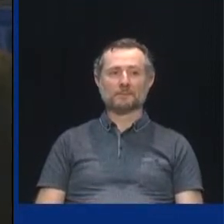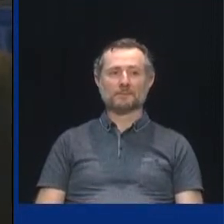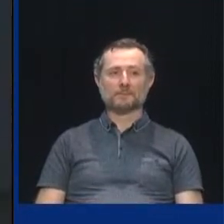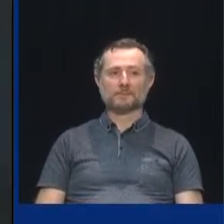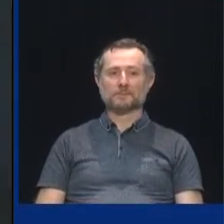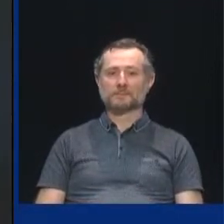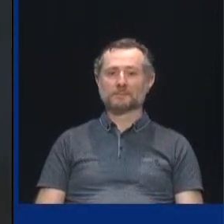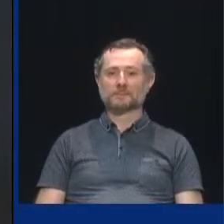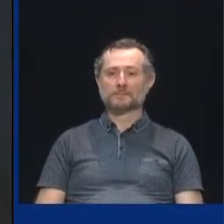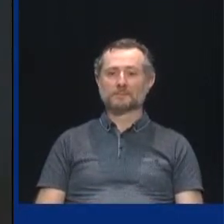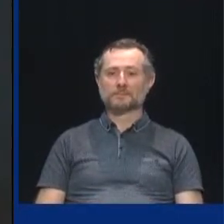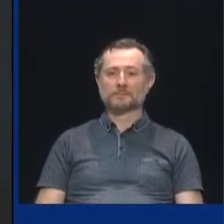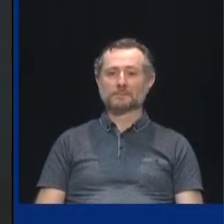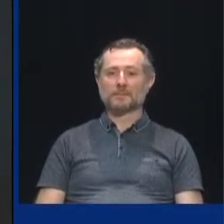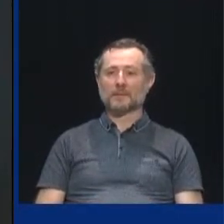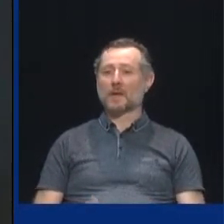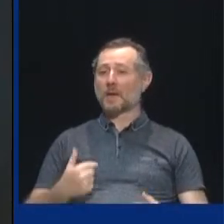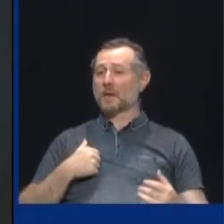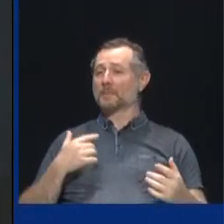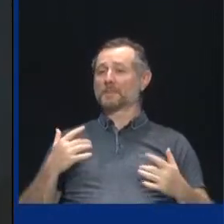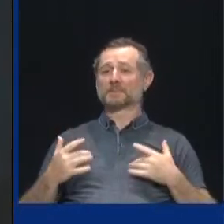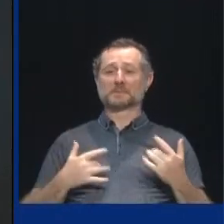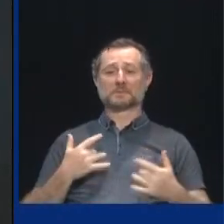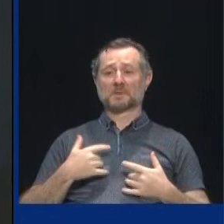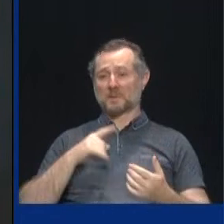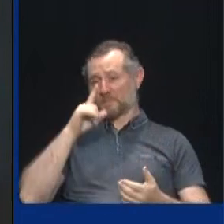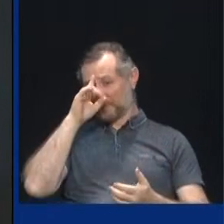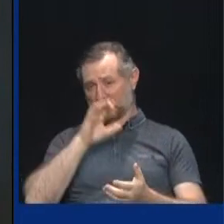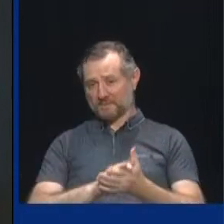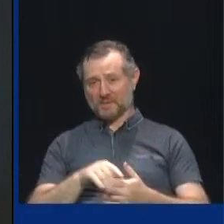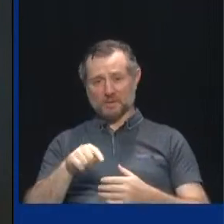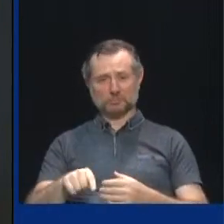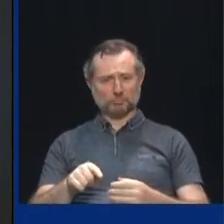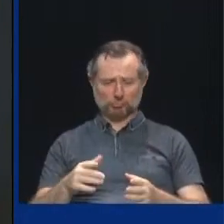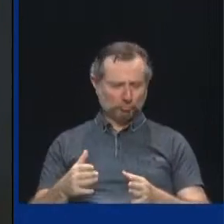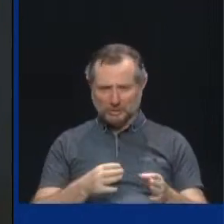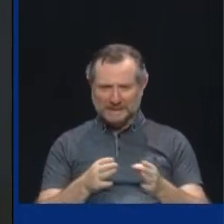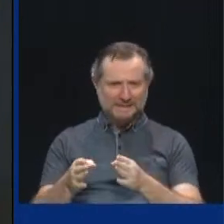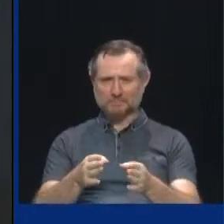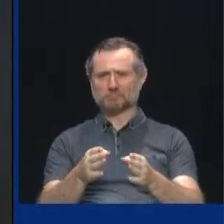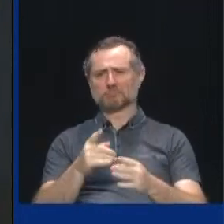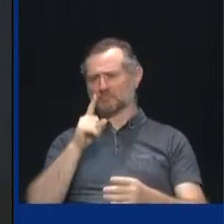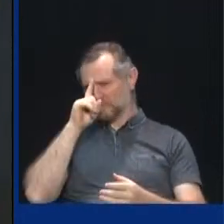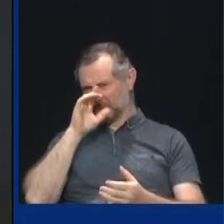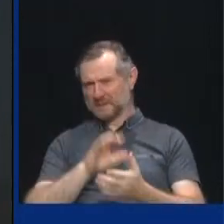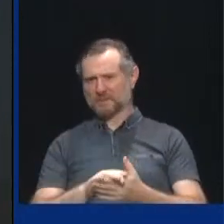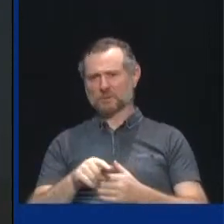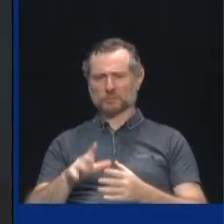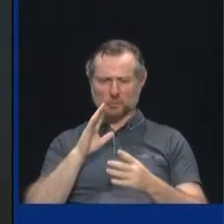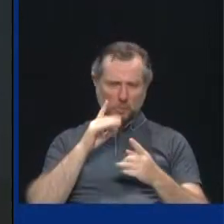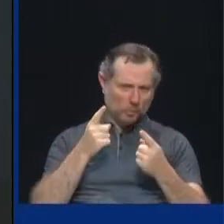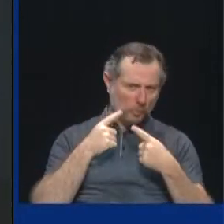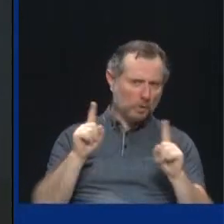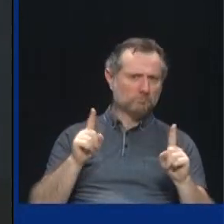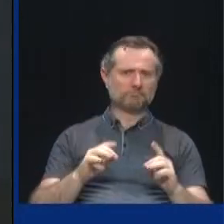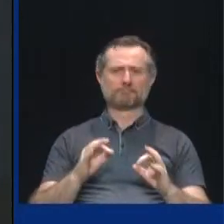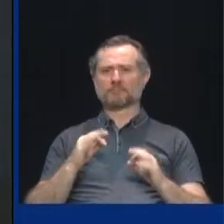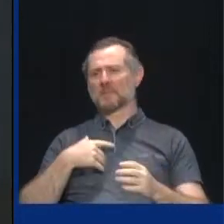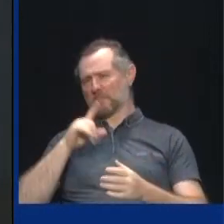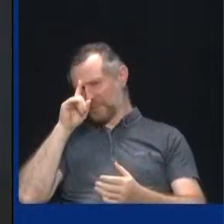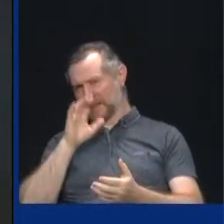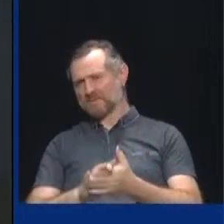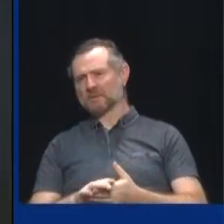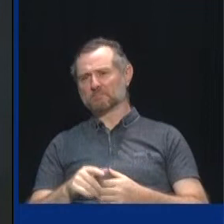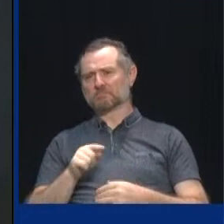I'm excited. I believe in this strategy. I believe it's going to work. I believe these groups have the credibility. I believe we